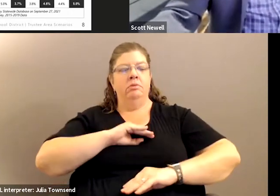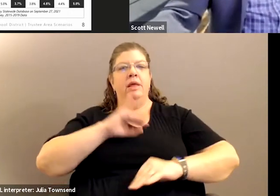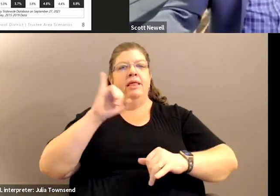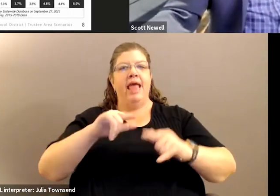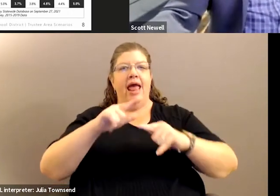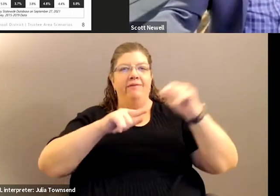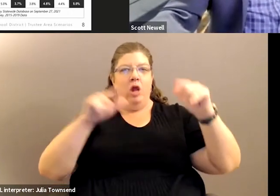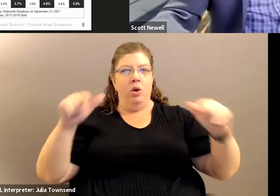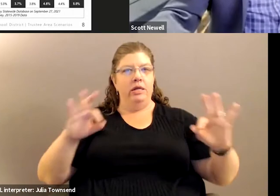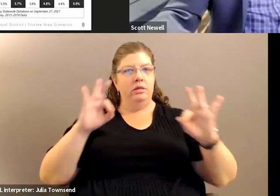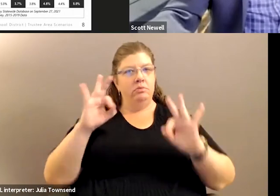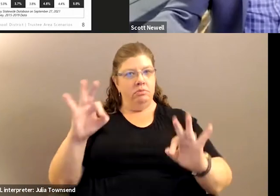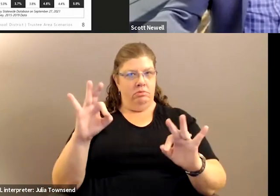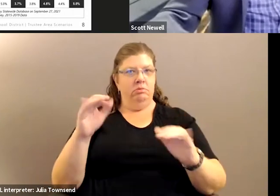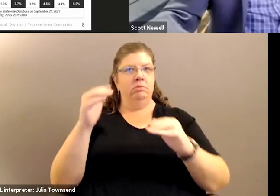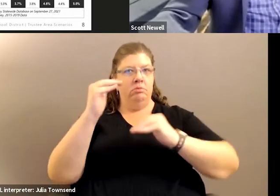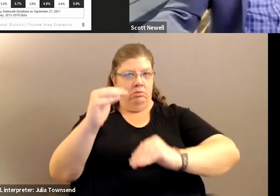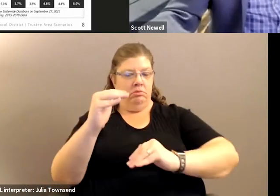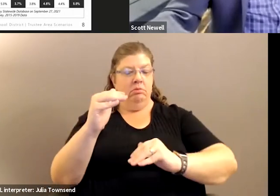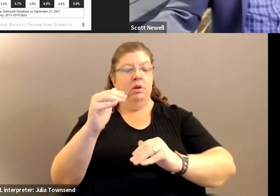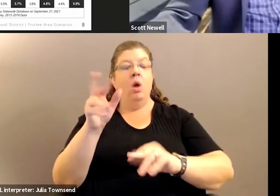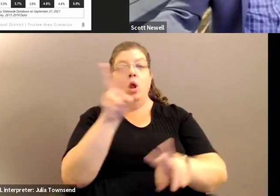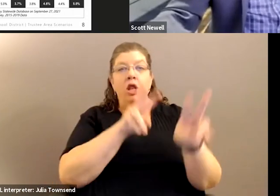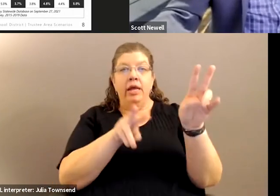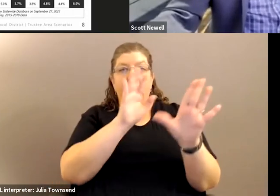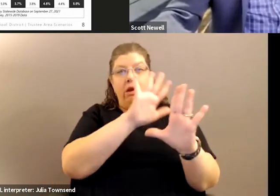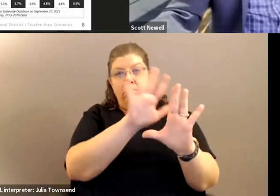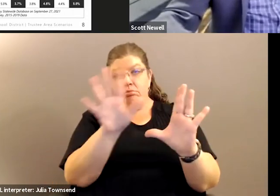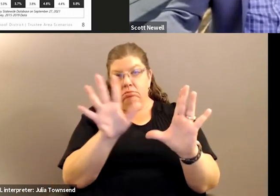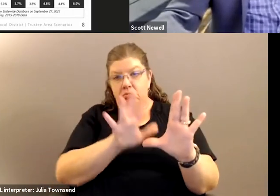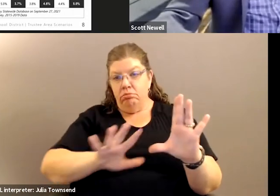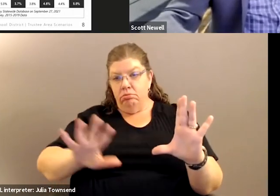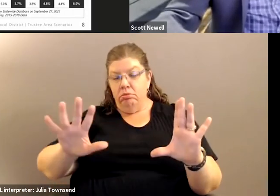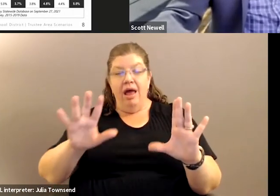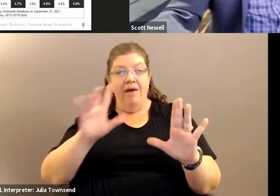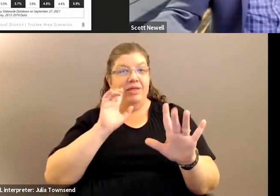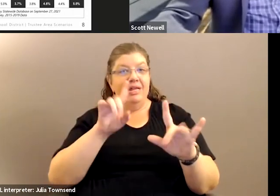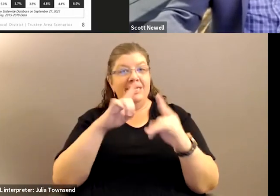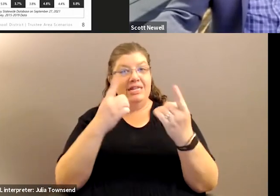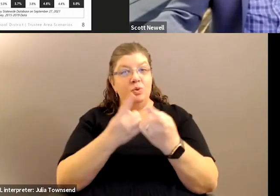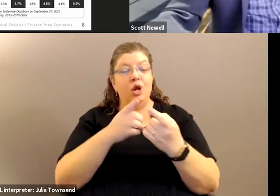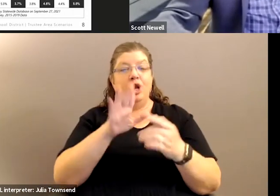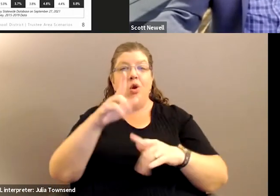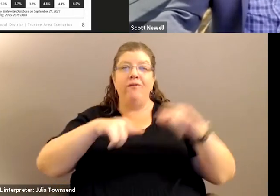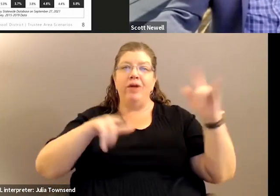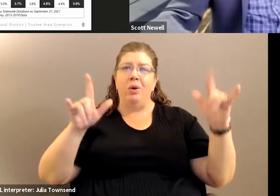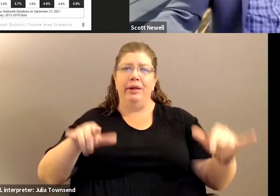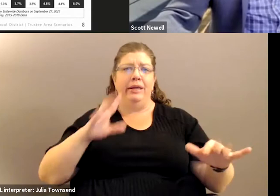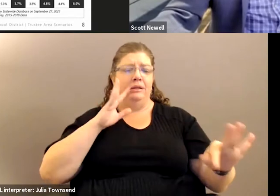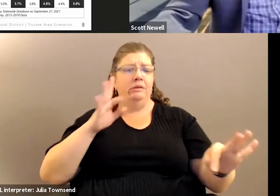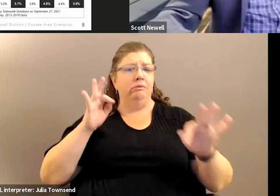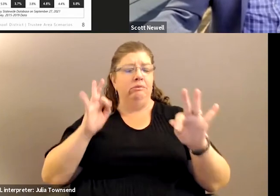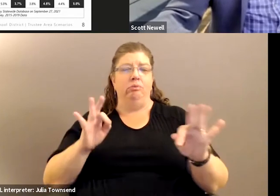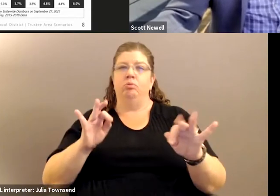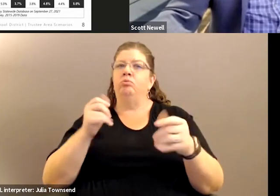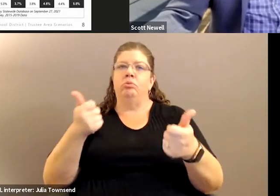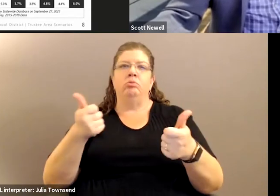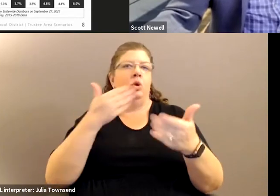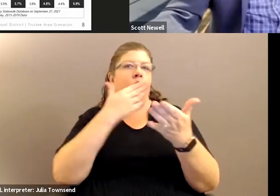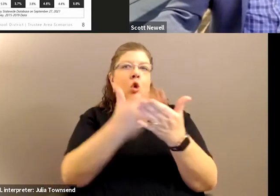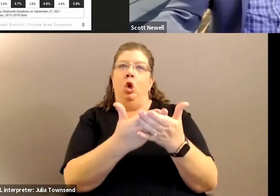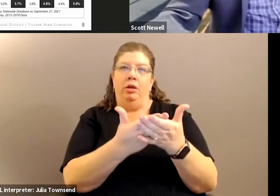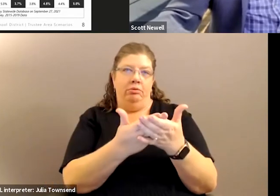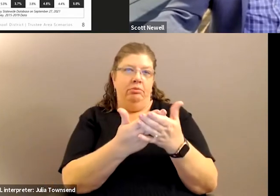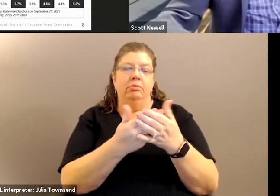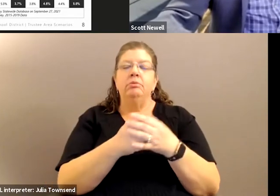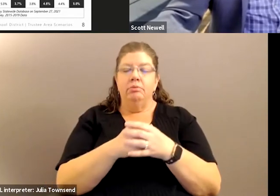and and really when we look at the composition of the district um your variance is is very tight and it's very good um you know